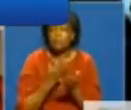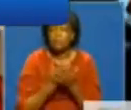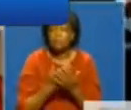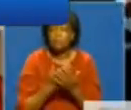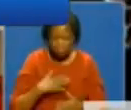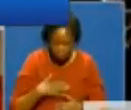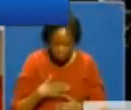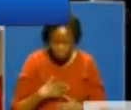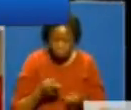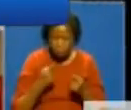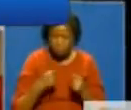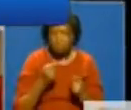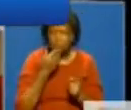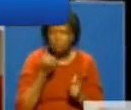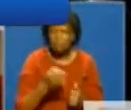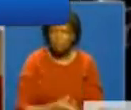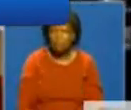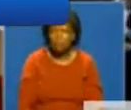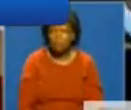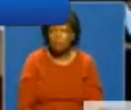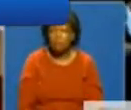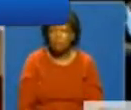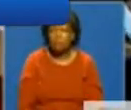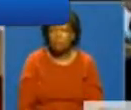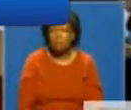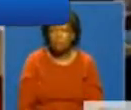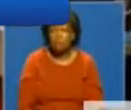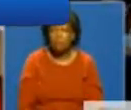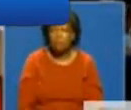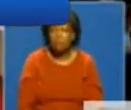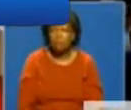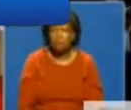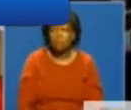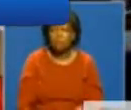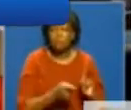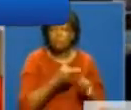my best. My lord, firstly, I'm dealing with the issue